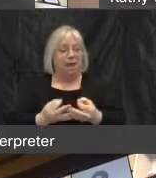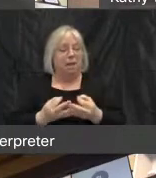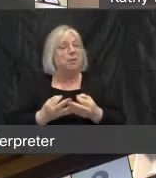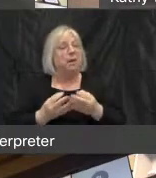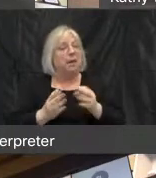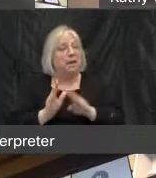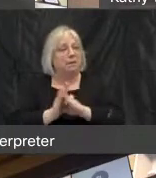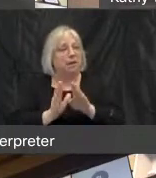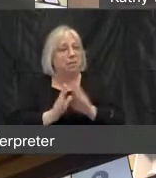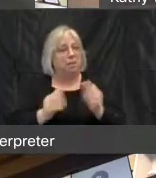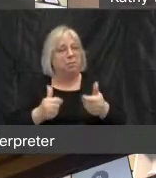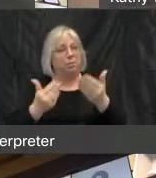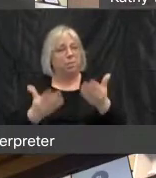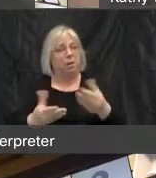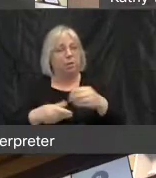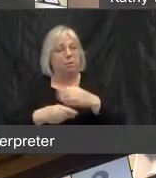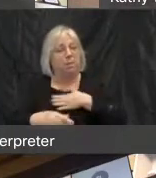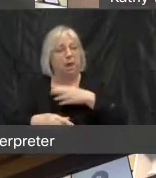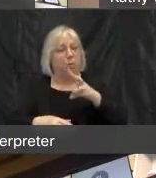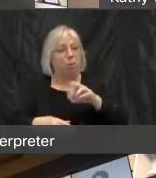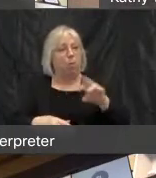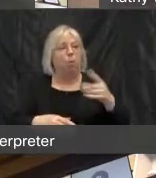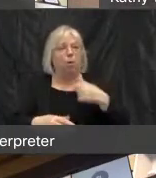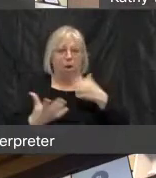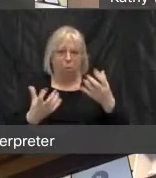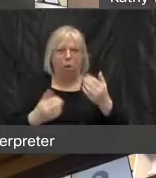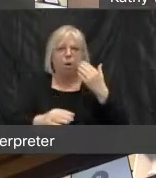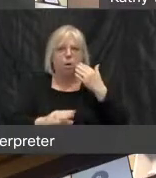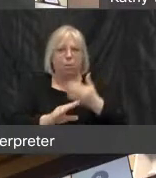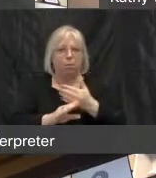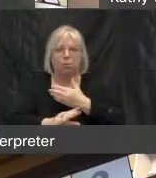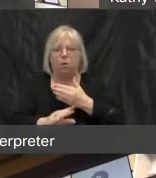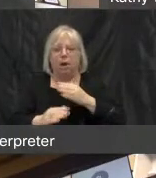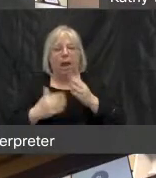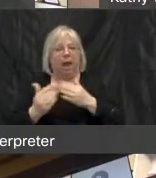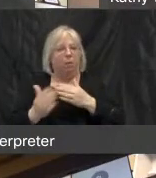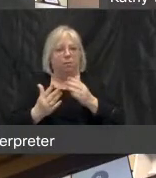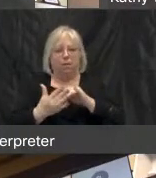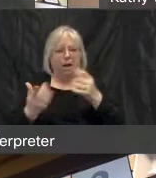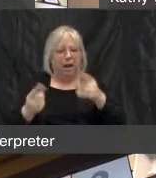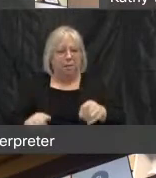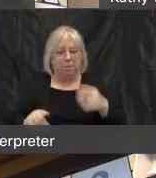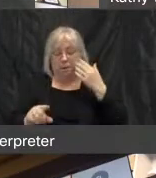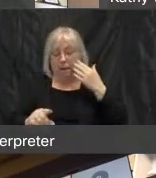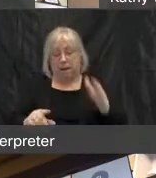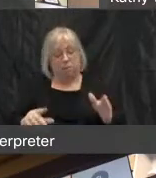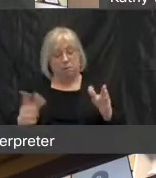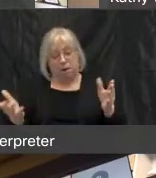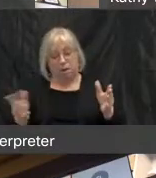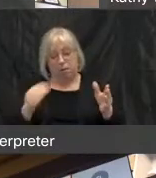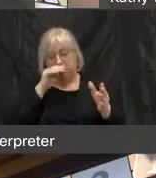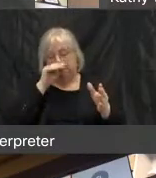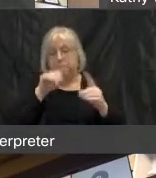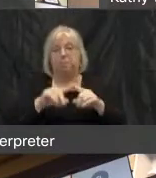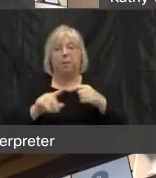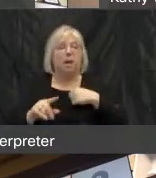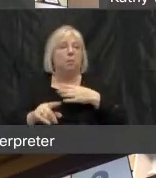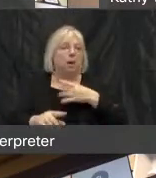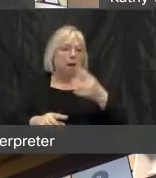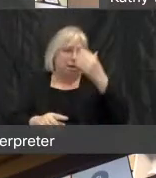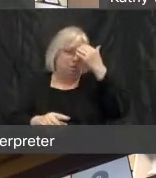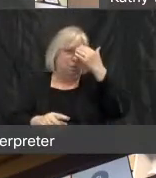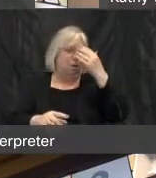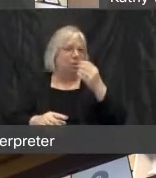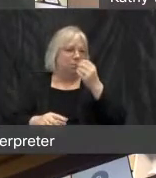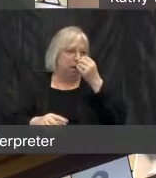ward, I would like to know about. However we get that accomplished, Mayor Scott and Mr. Moore, I don't know, but I would like to know,